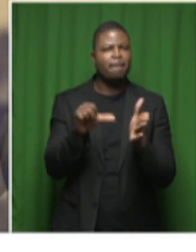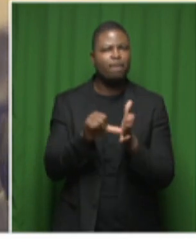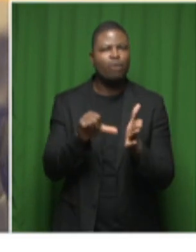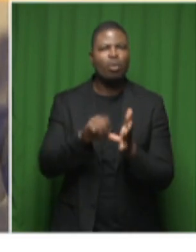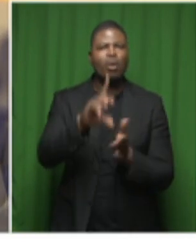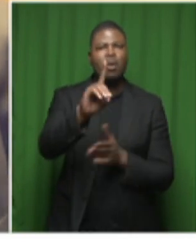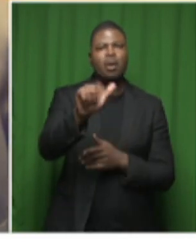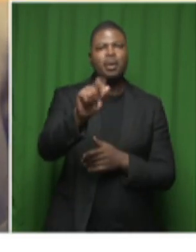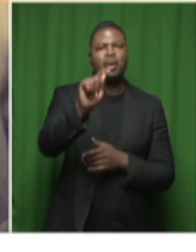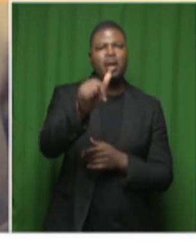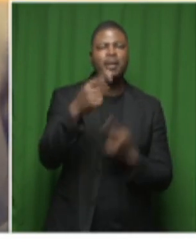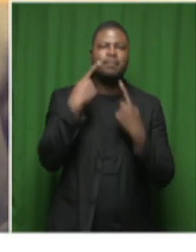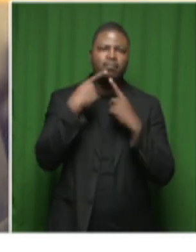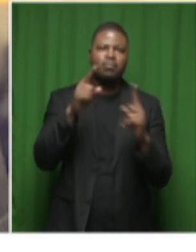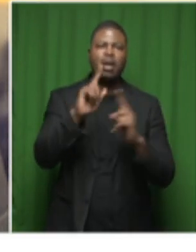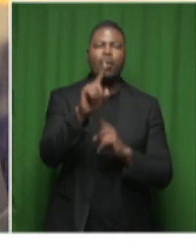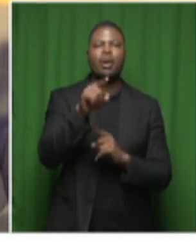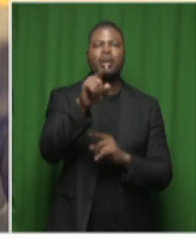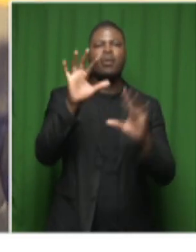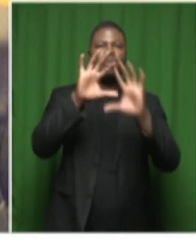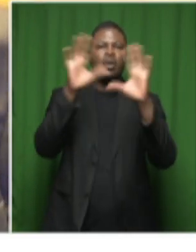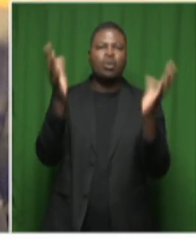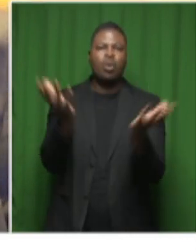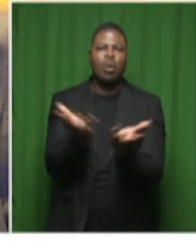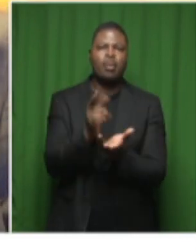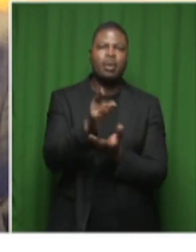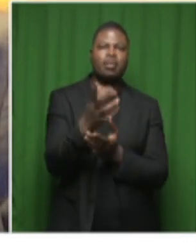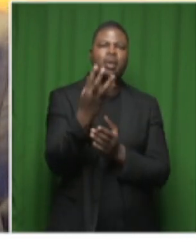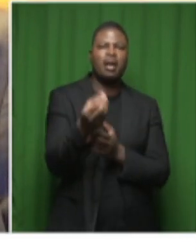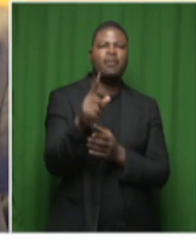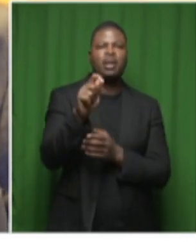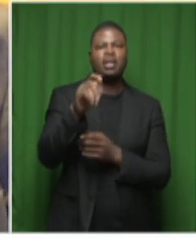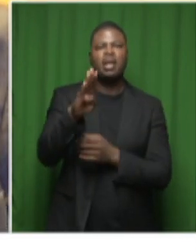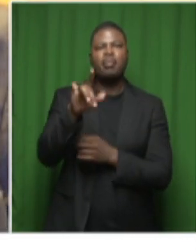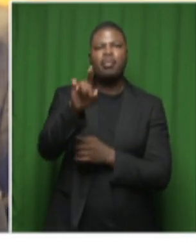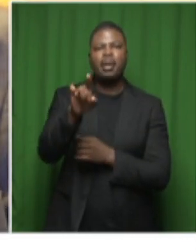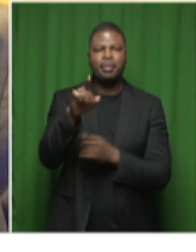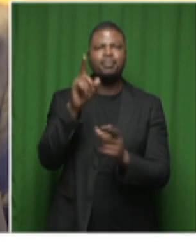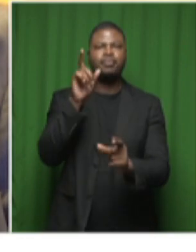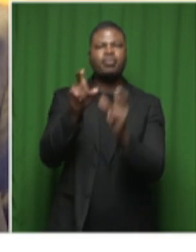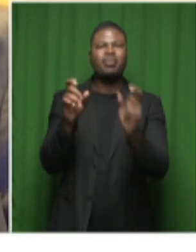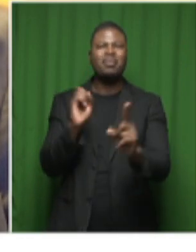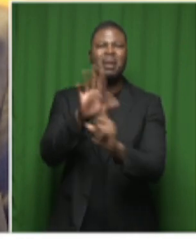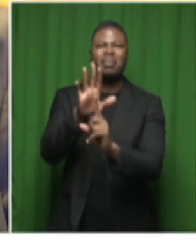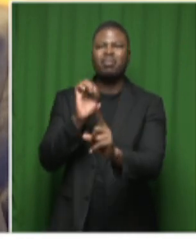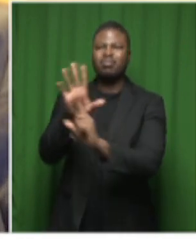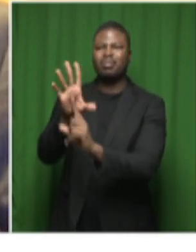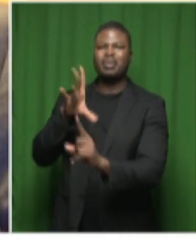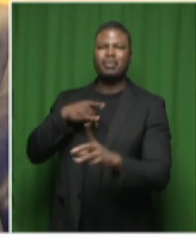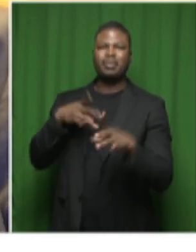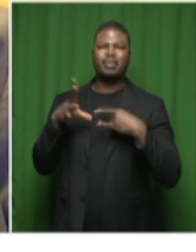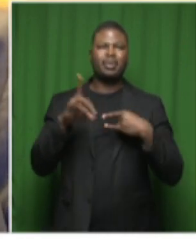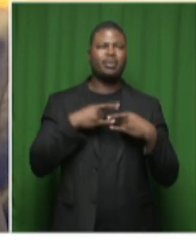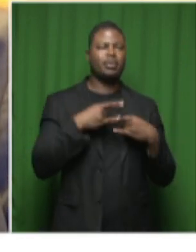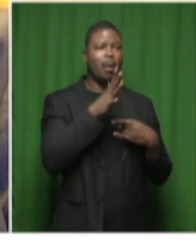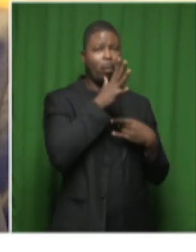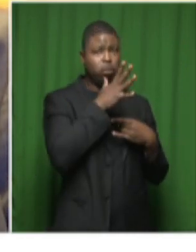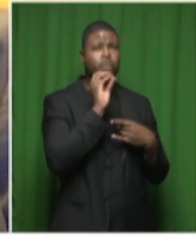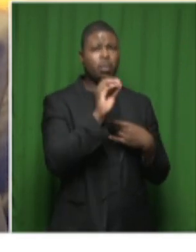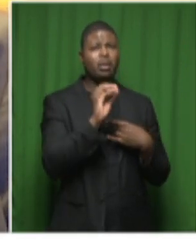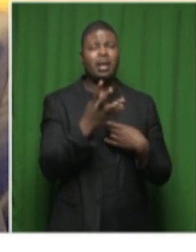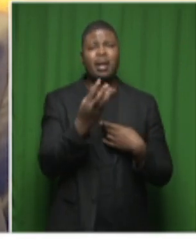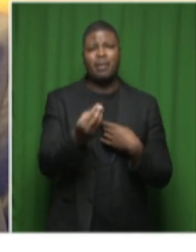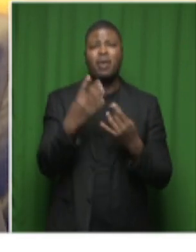out is that globally there's been an increase in the number of TB deaths after steady declines over many, many